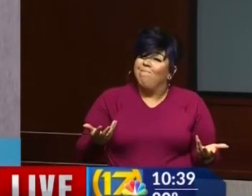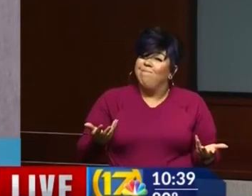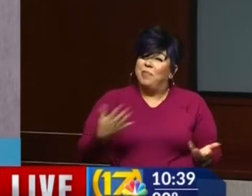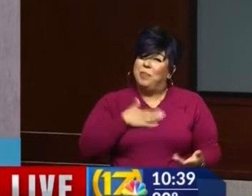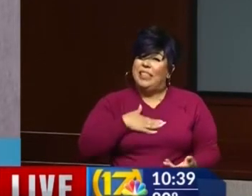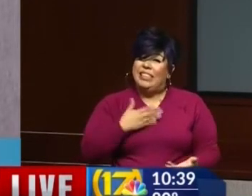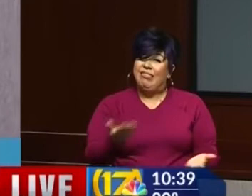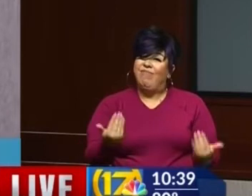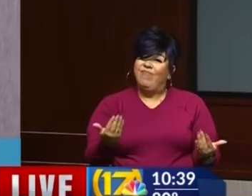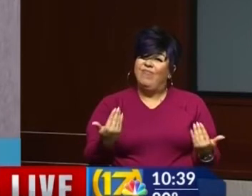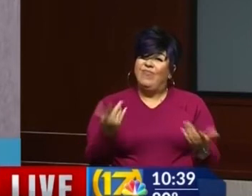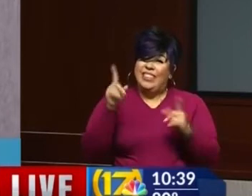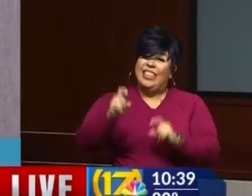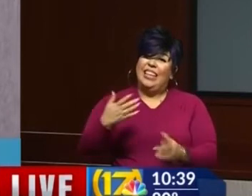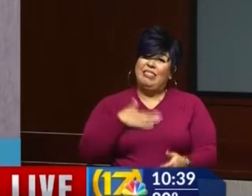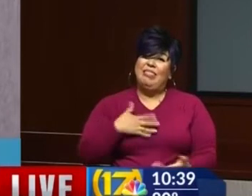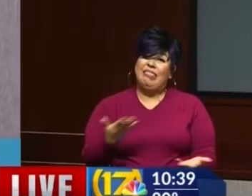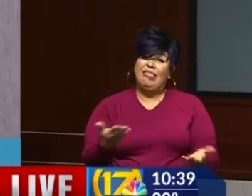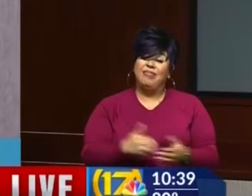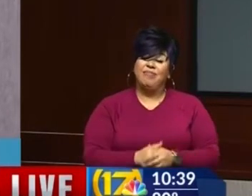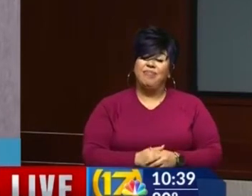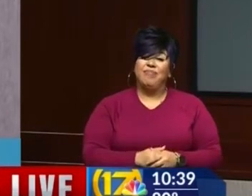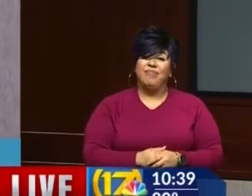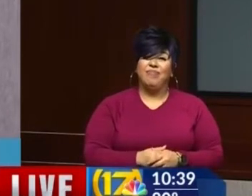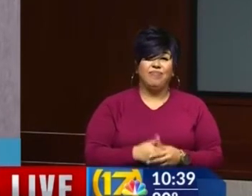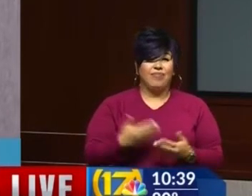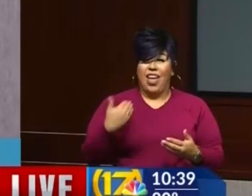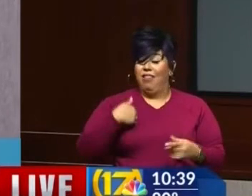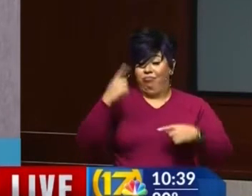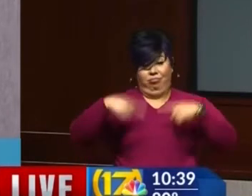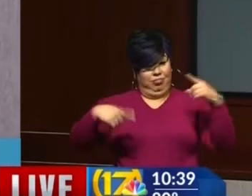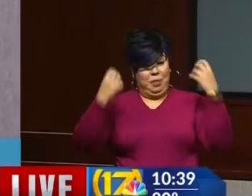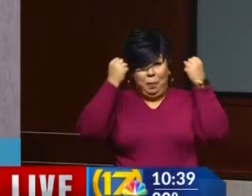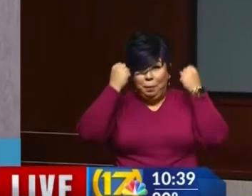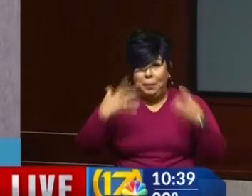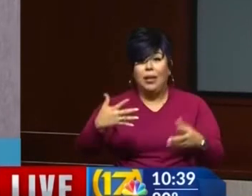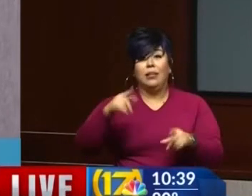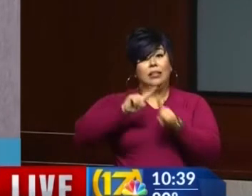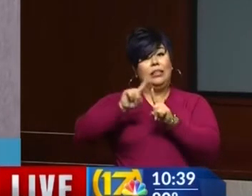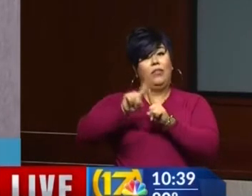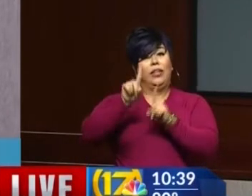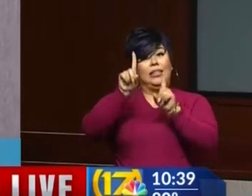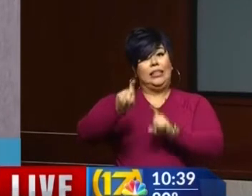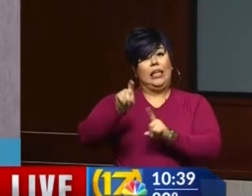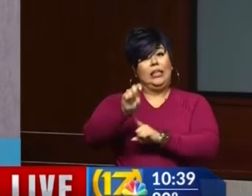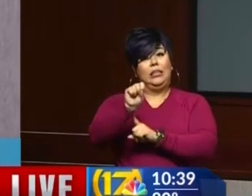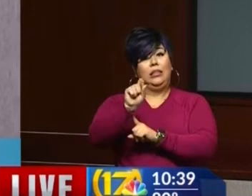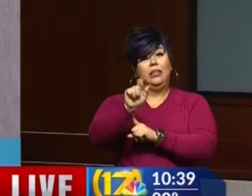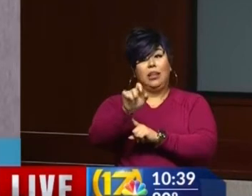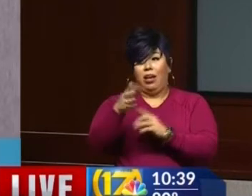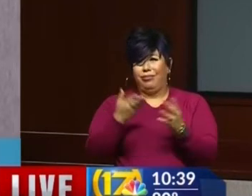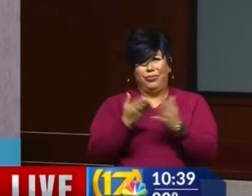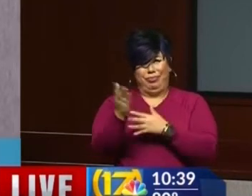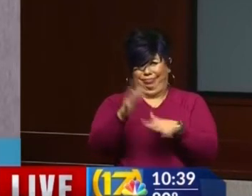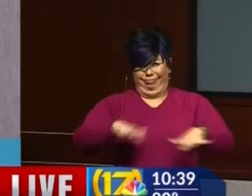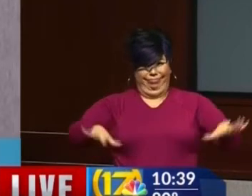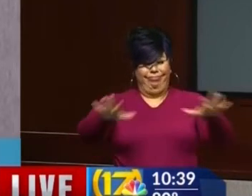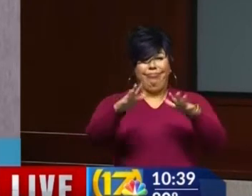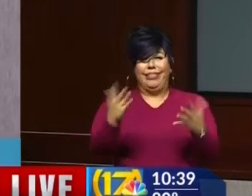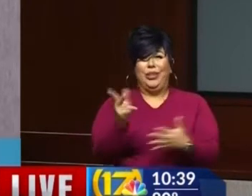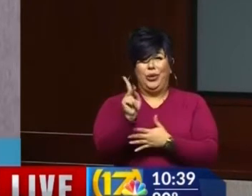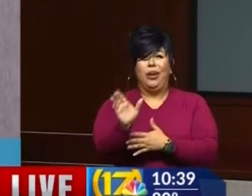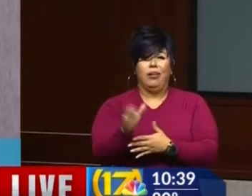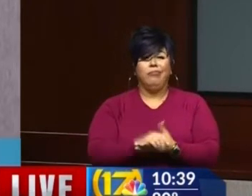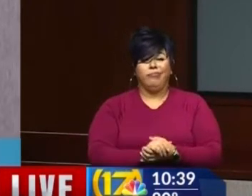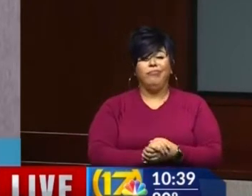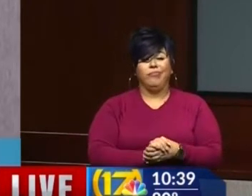we would ask you to go get tested at any number of the testing sites that we have here throughout throughout Kern County. And